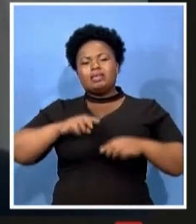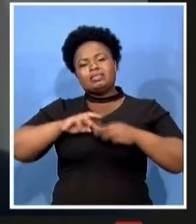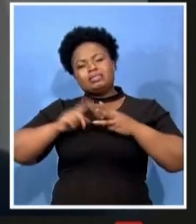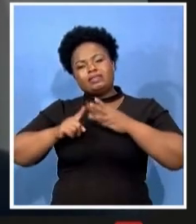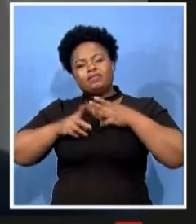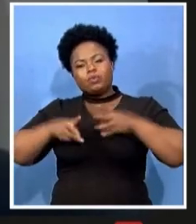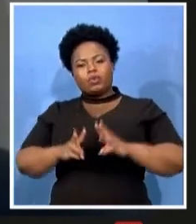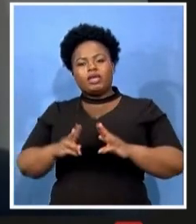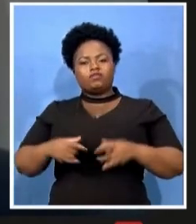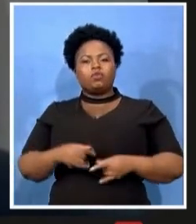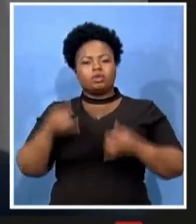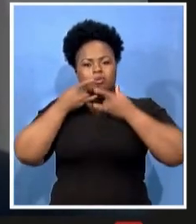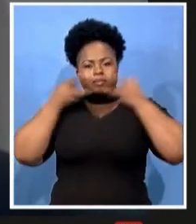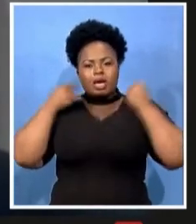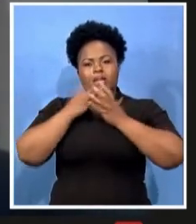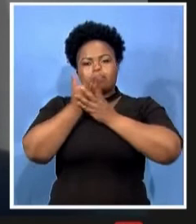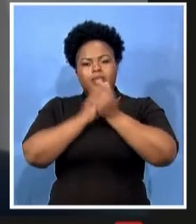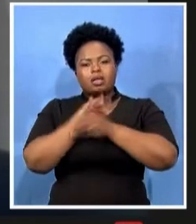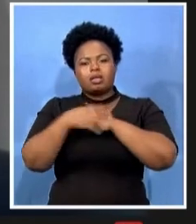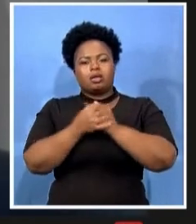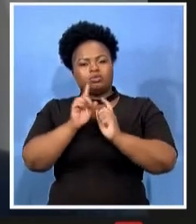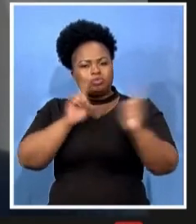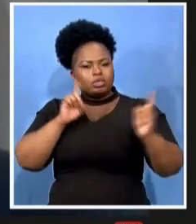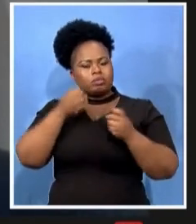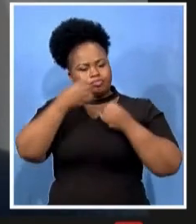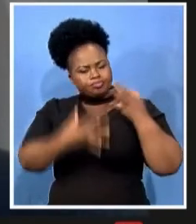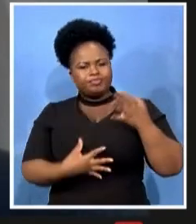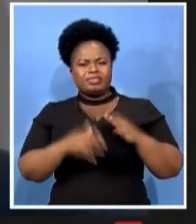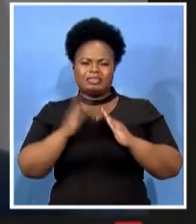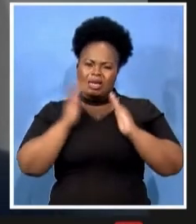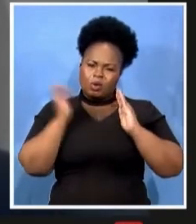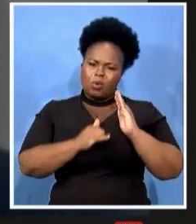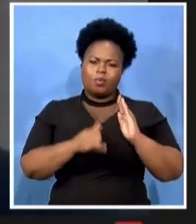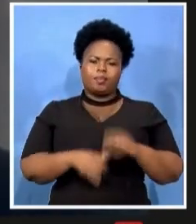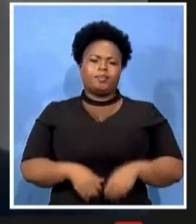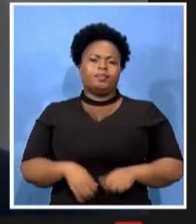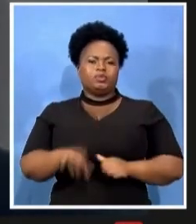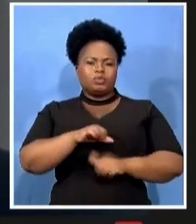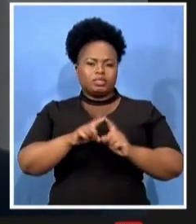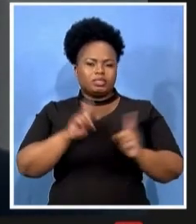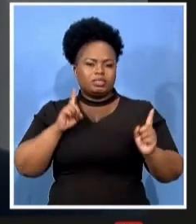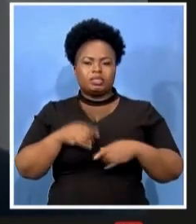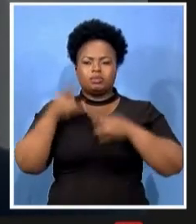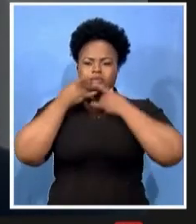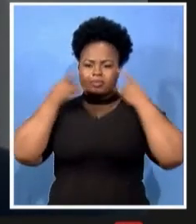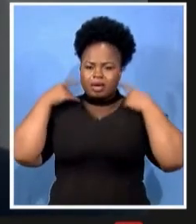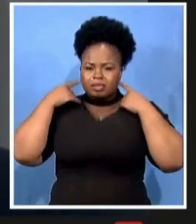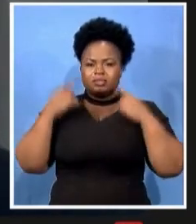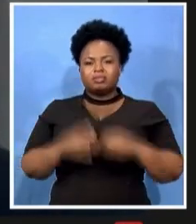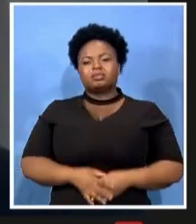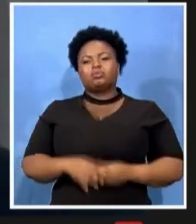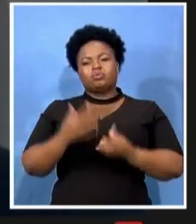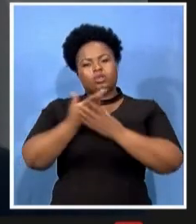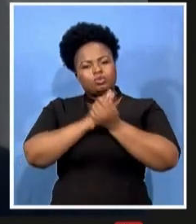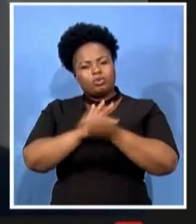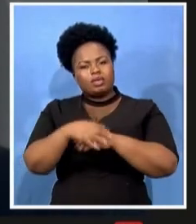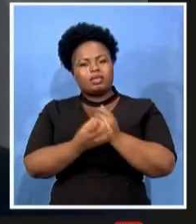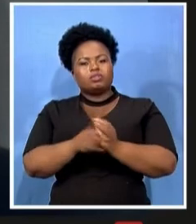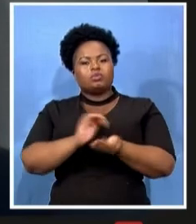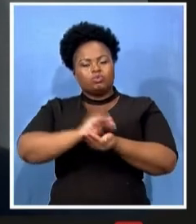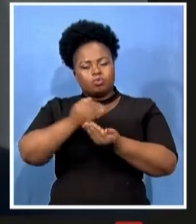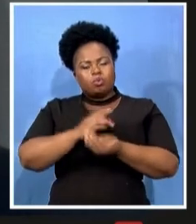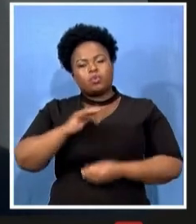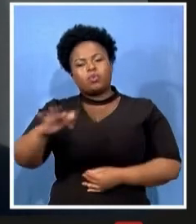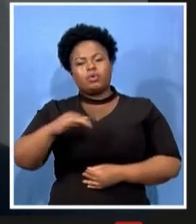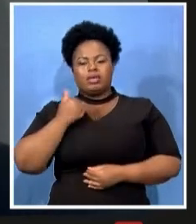again. Stay at home, social distance, wear your mask, wash your hands with soap and water preferably, sanitize